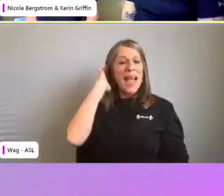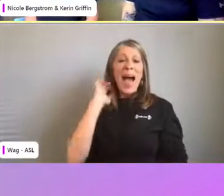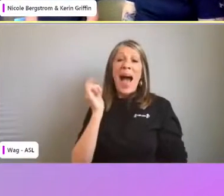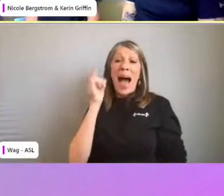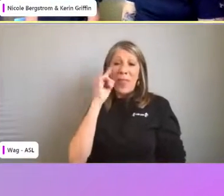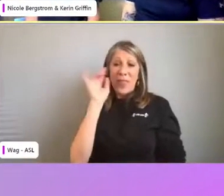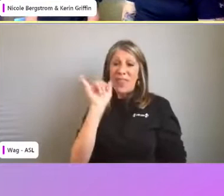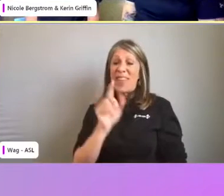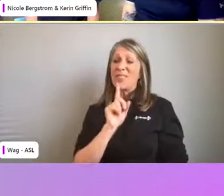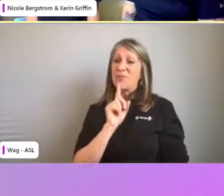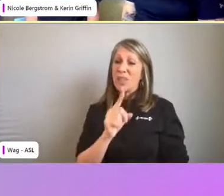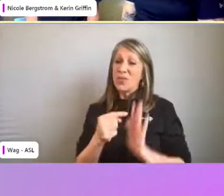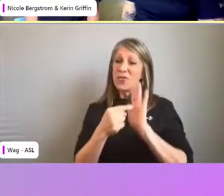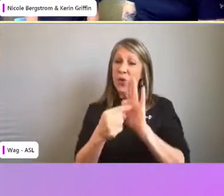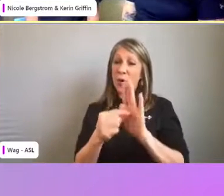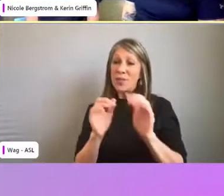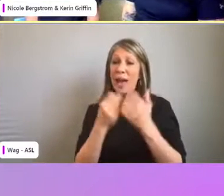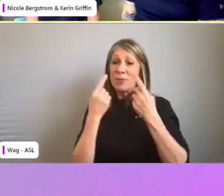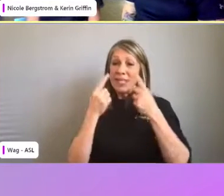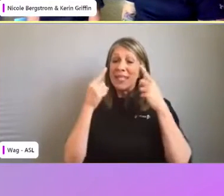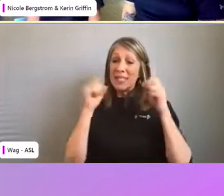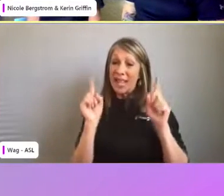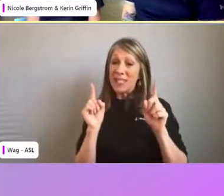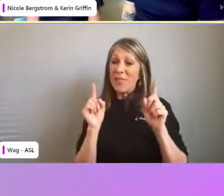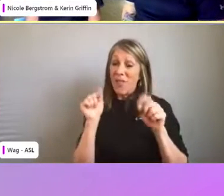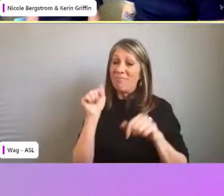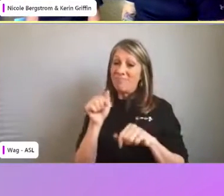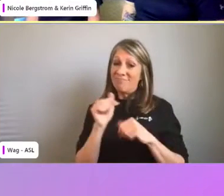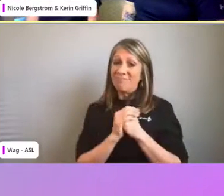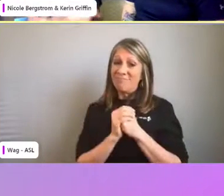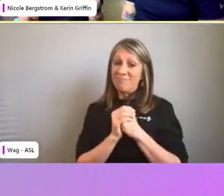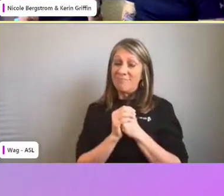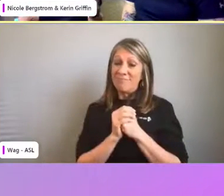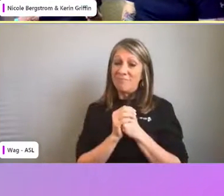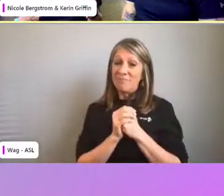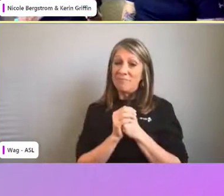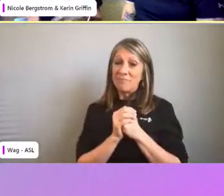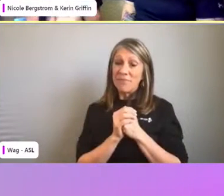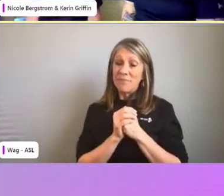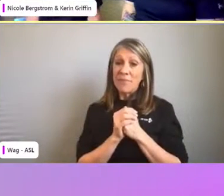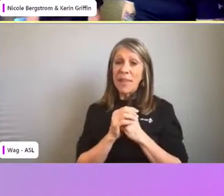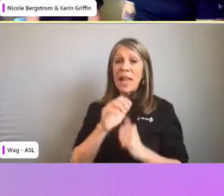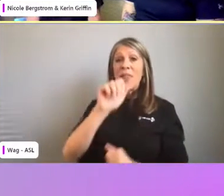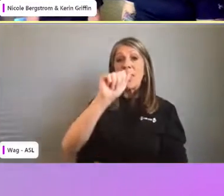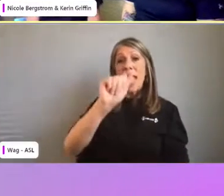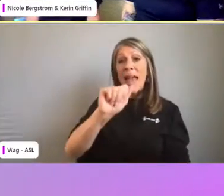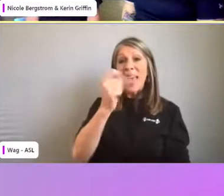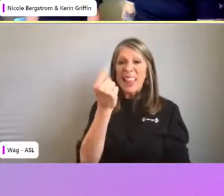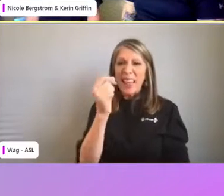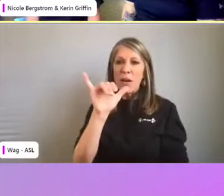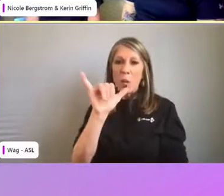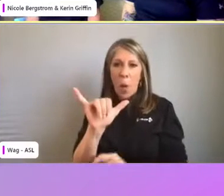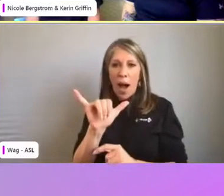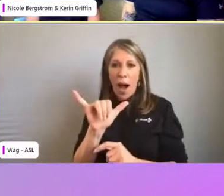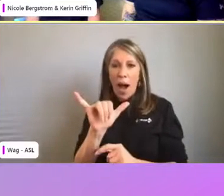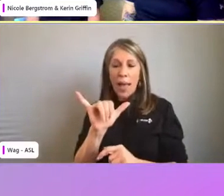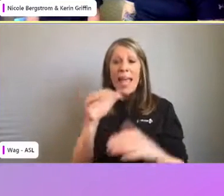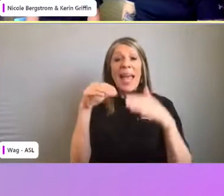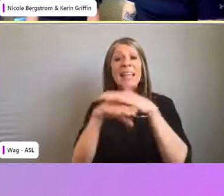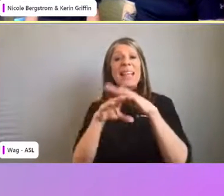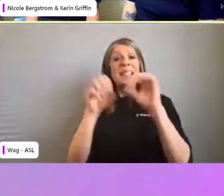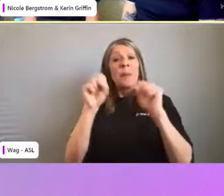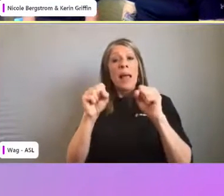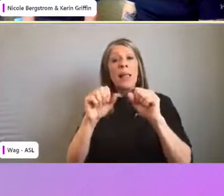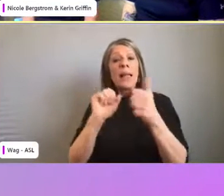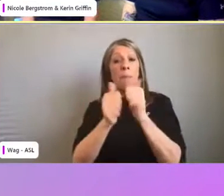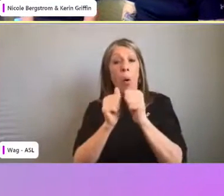also is a testament to how successful this is. And the A11Y, the Accessibility Bowl, it actually isn't the